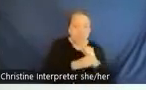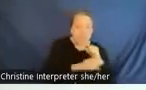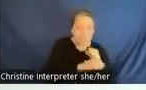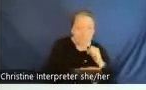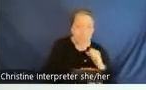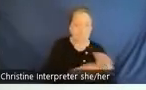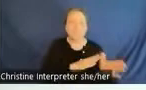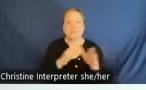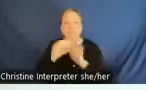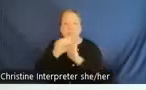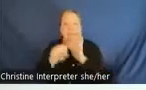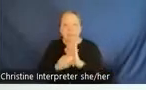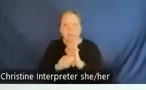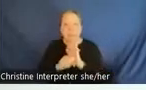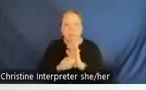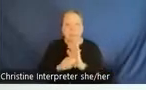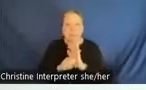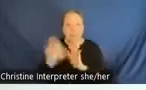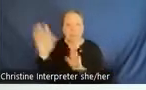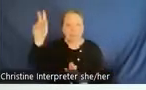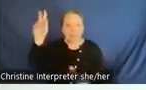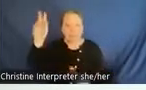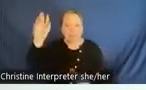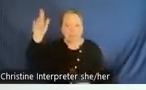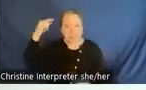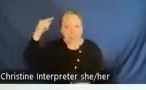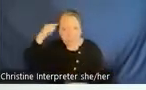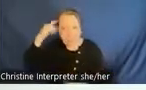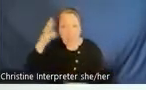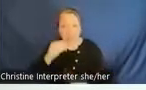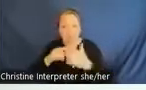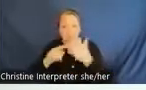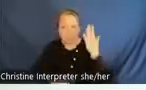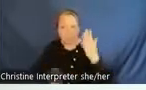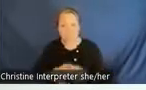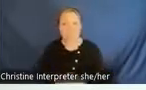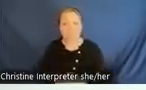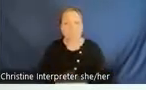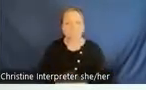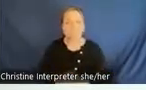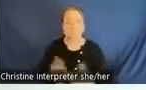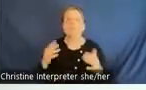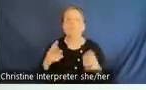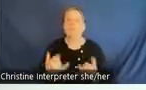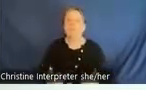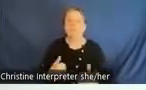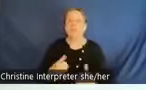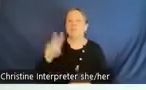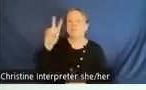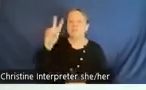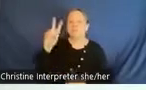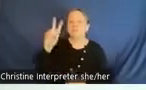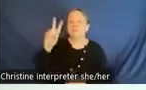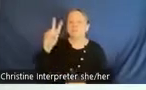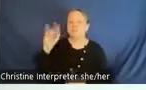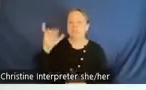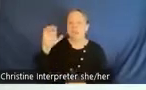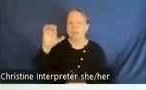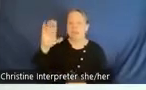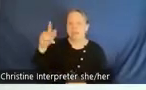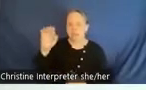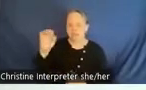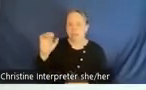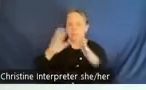more. First, we'll hear from Representative Tom Stevens, Vice Chair of the House Committee on General Housing and